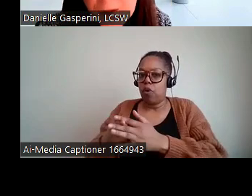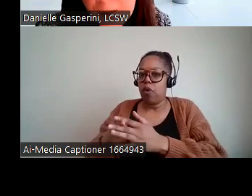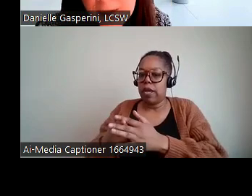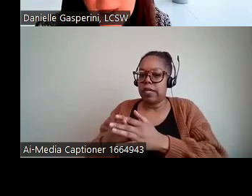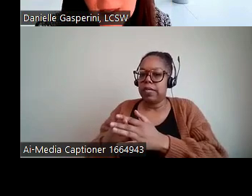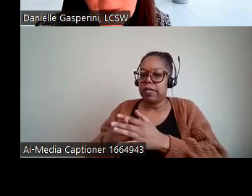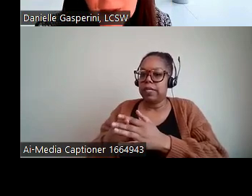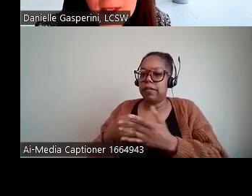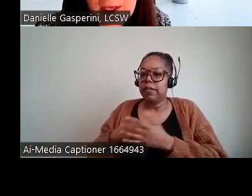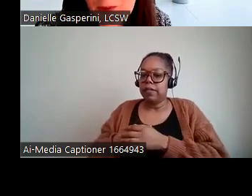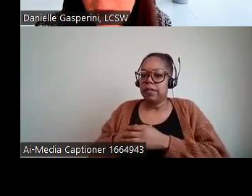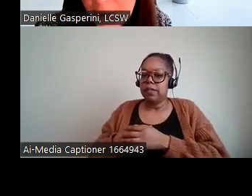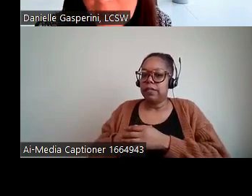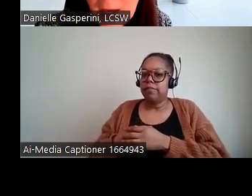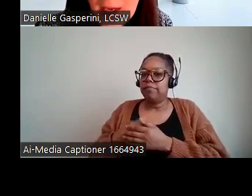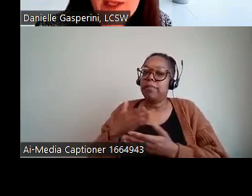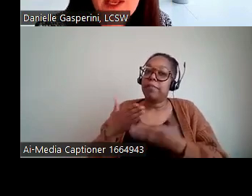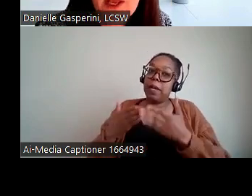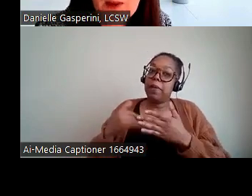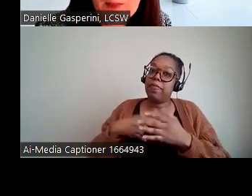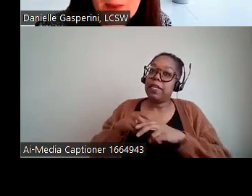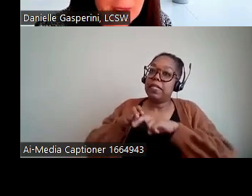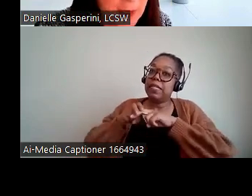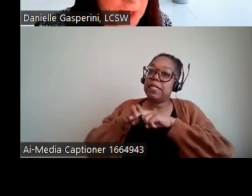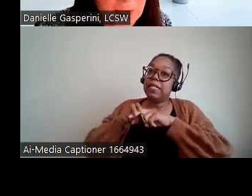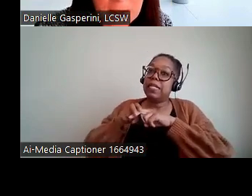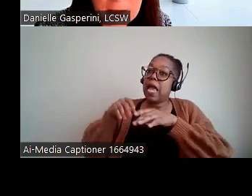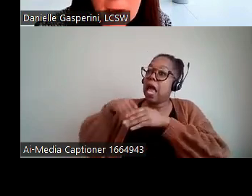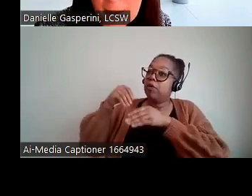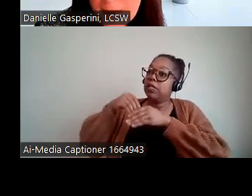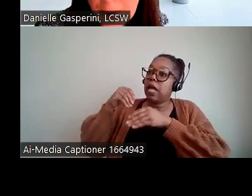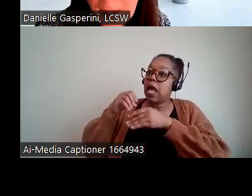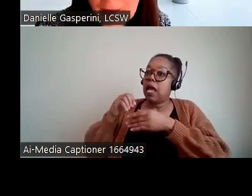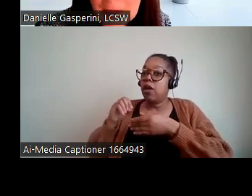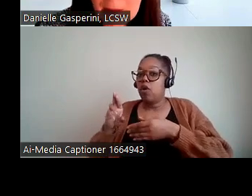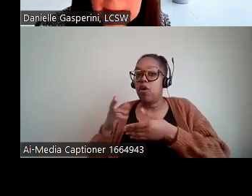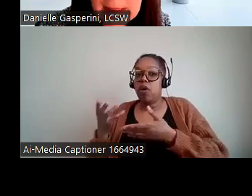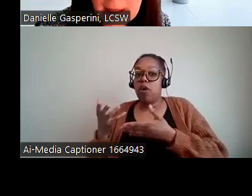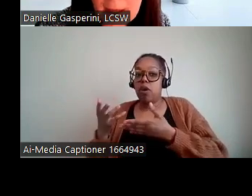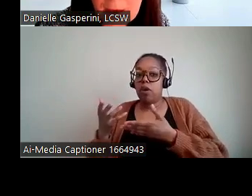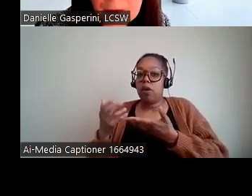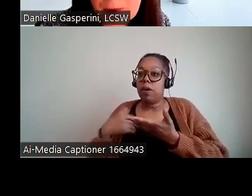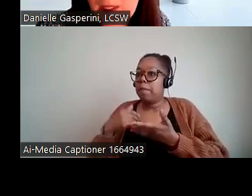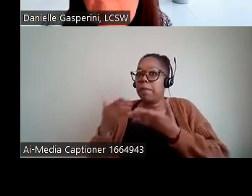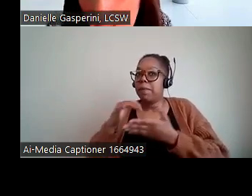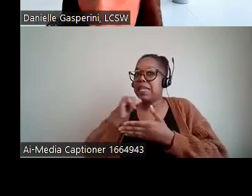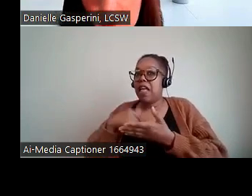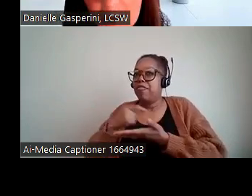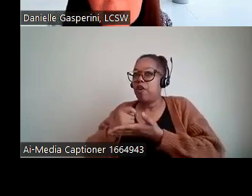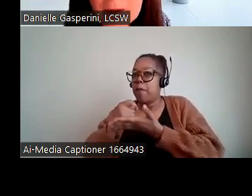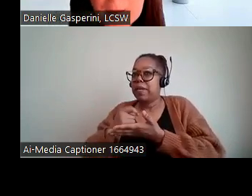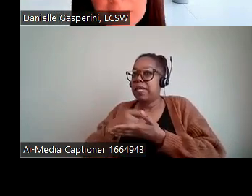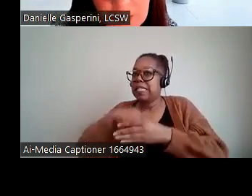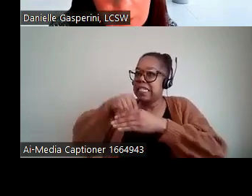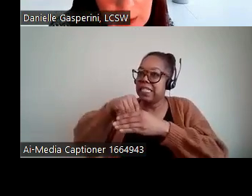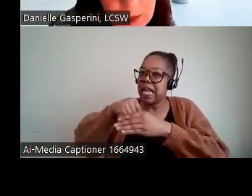freedom too, because they can even, sit outside on nice days and not necessarily have the therapy inside a house, or they can meet at a library